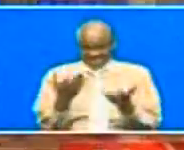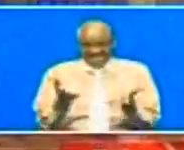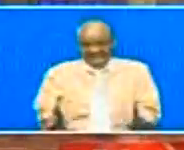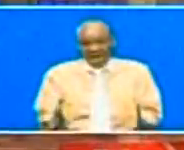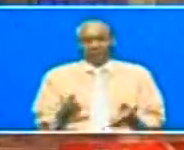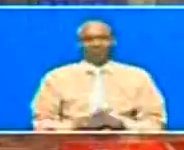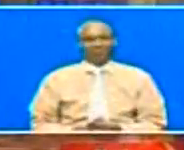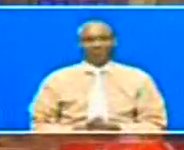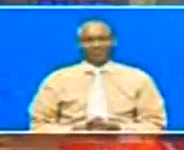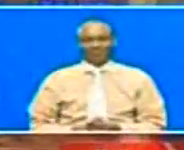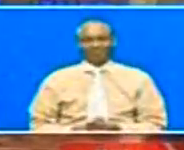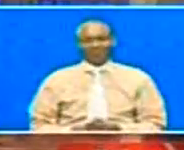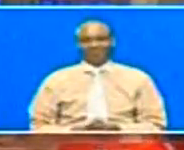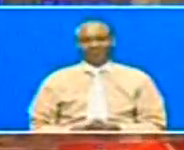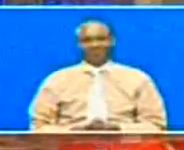right now.